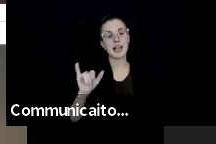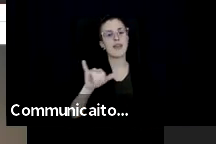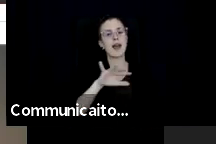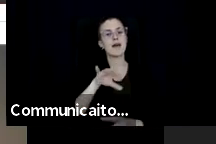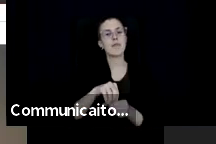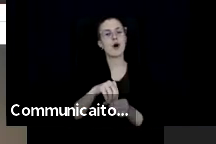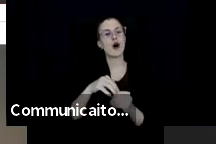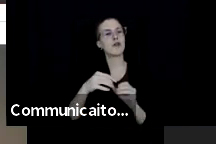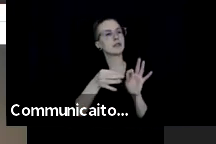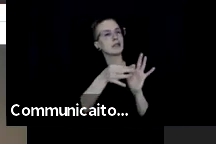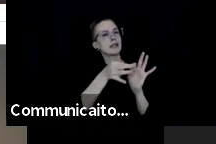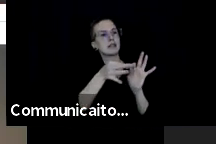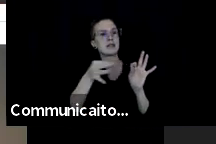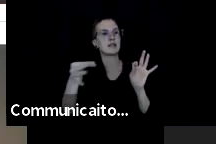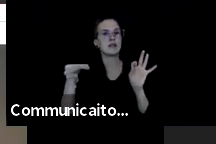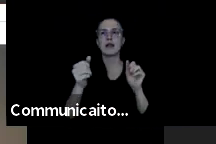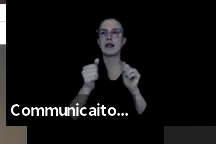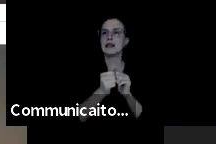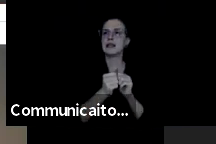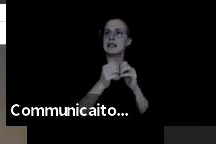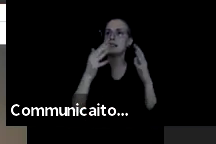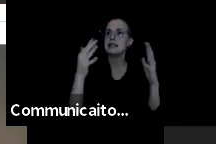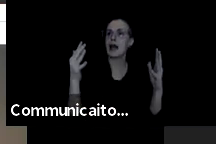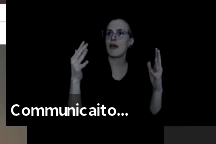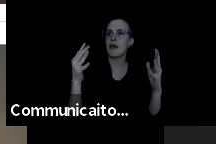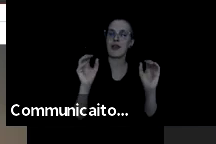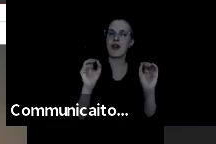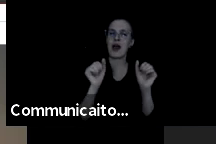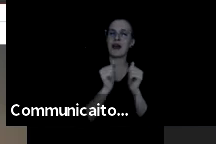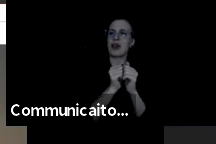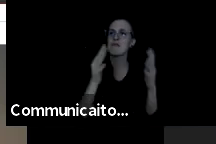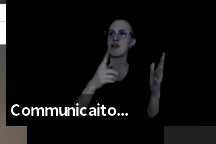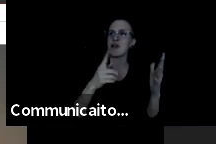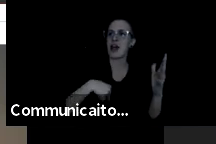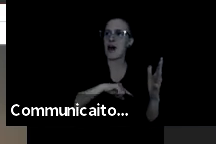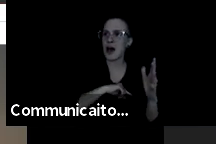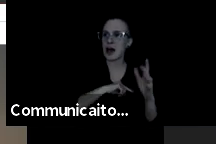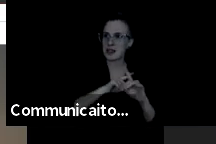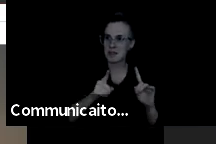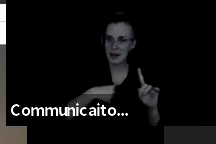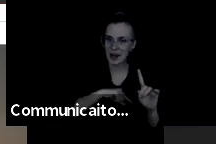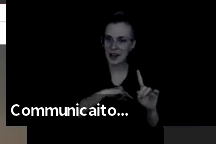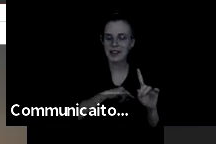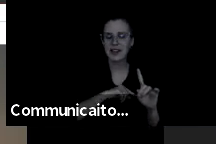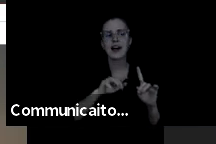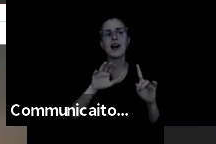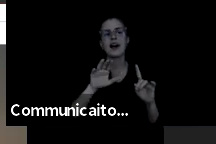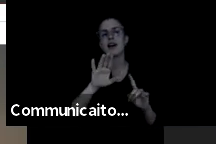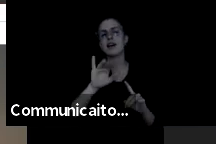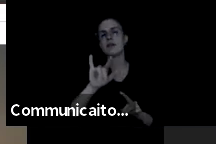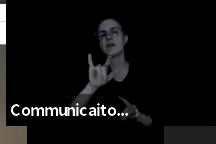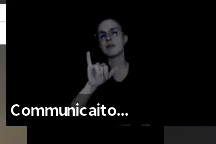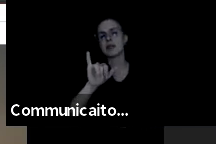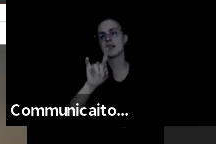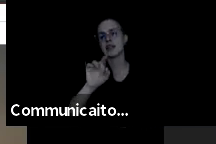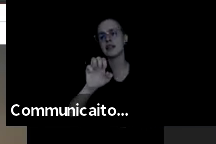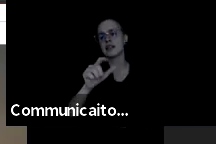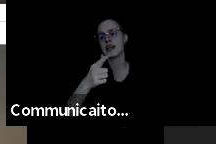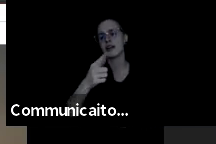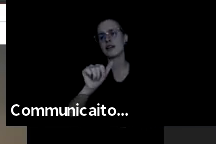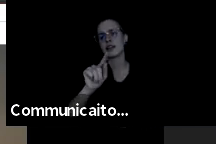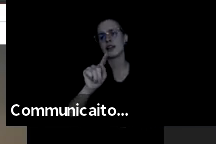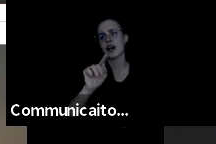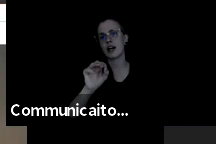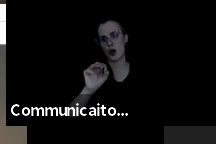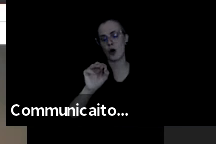"Nothing about us without us." We've had a change up in speakers. Mr. Billy Delgado is now leading our state's